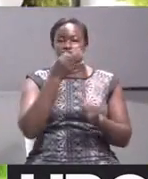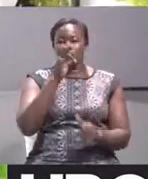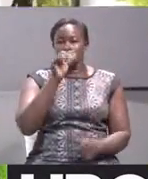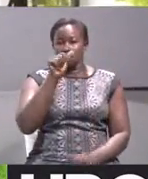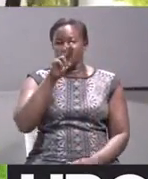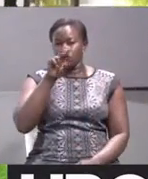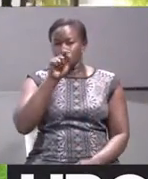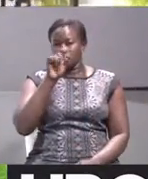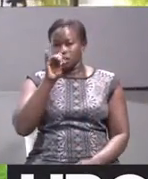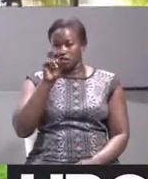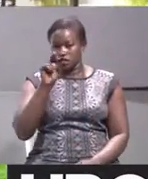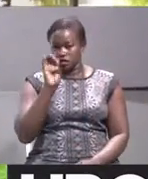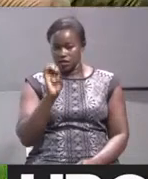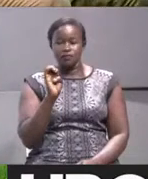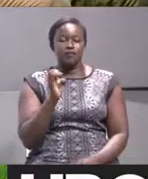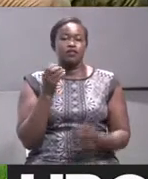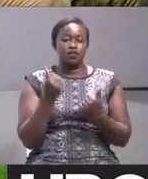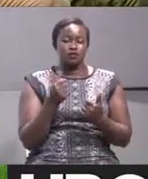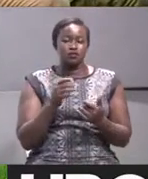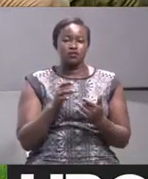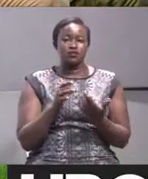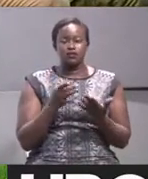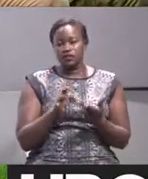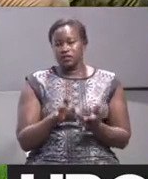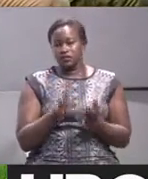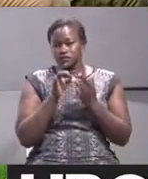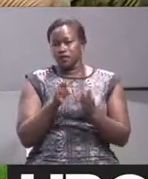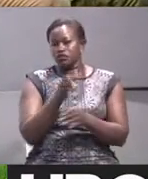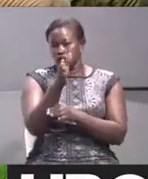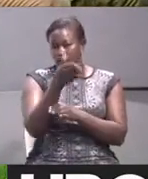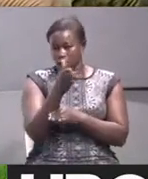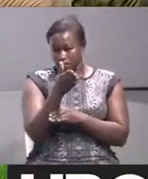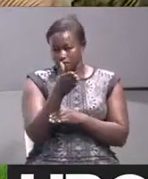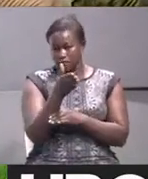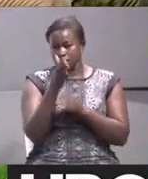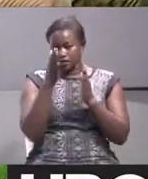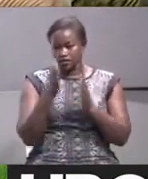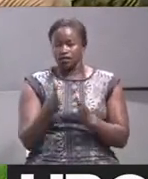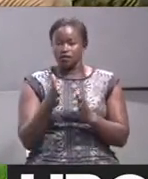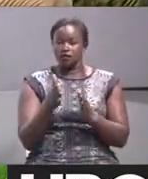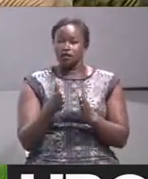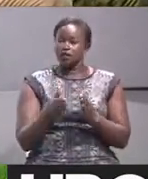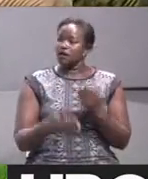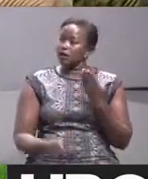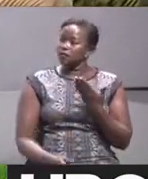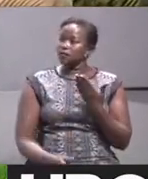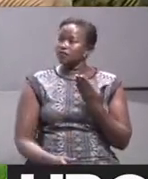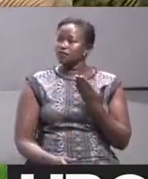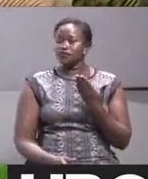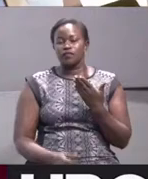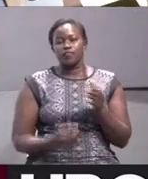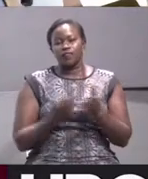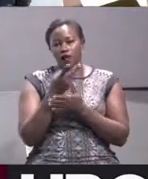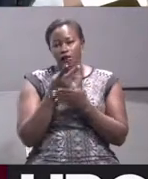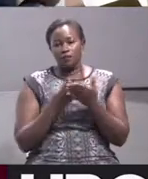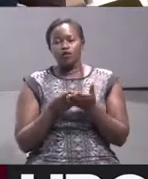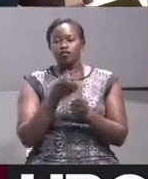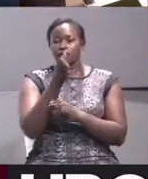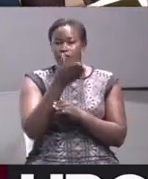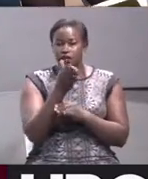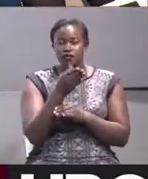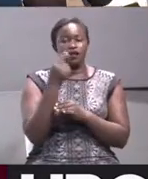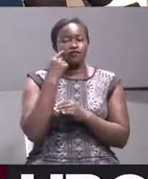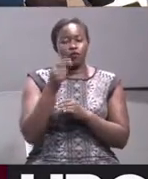Akenjo Todera. The special envoy, Claude Romaux Birao, who is both the Minister